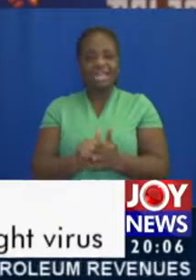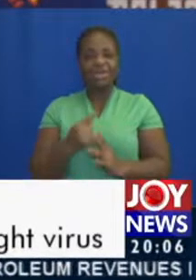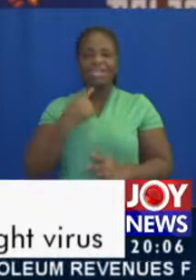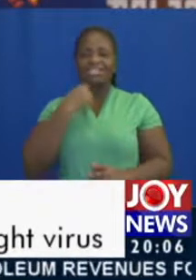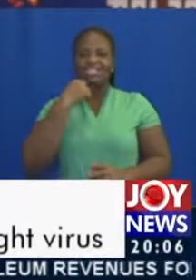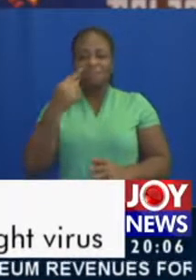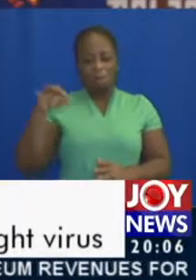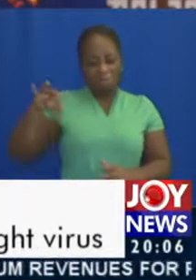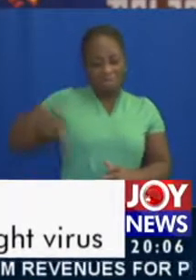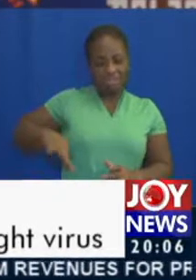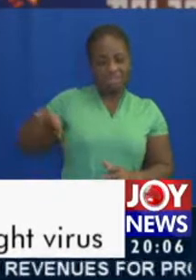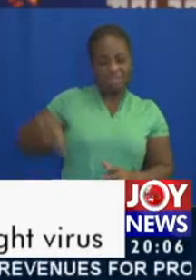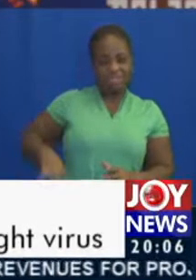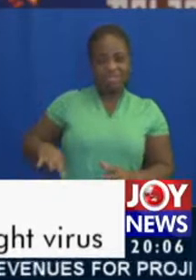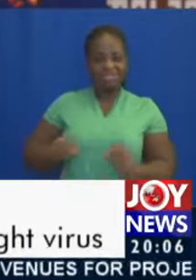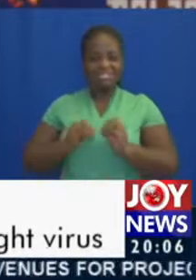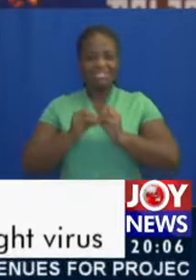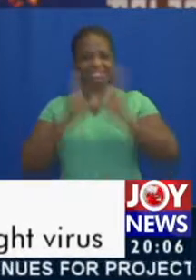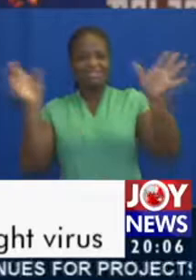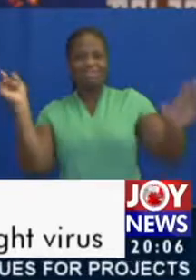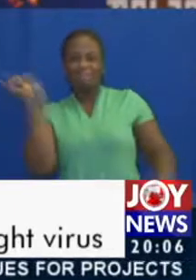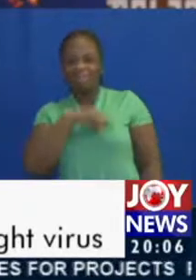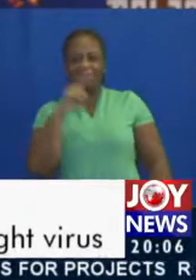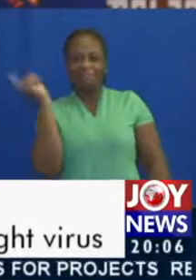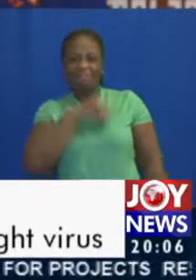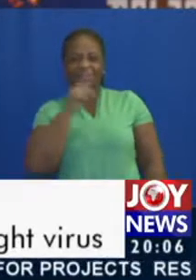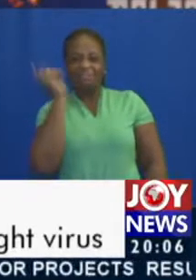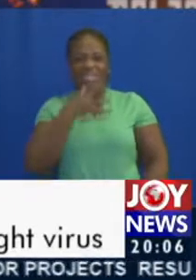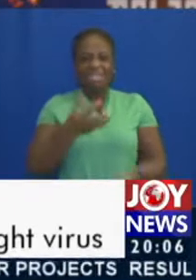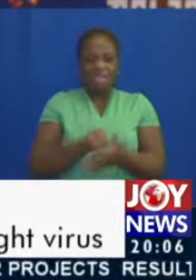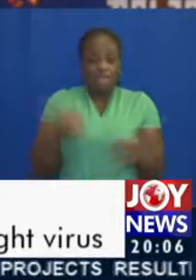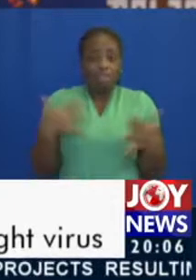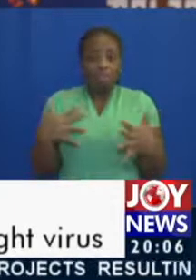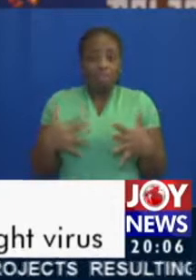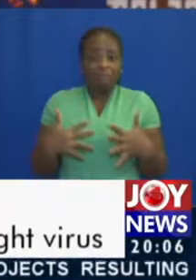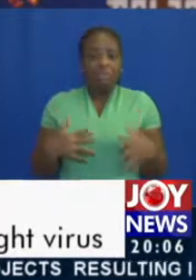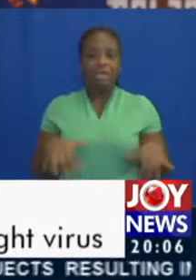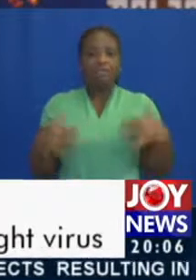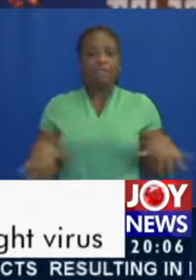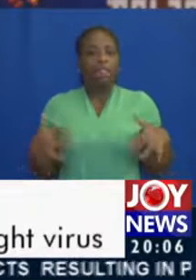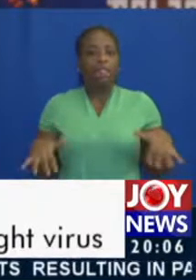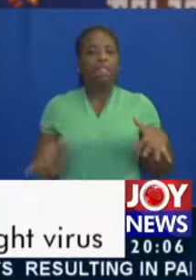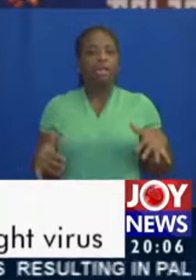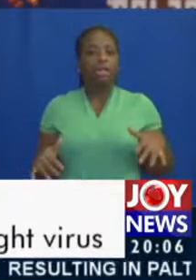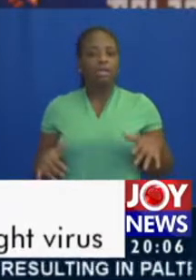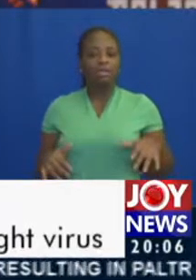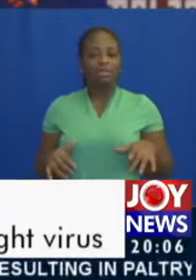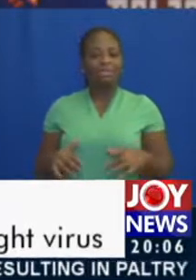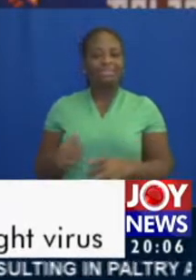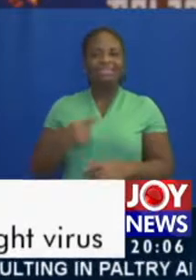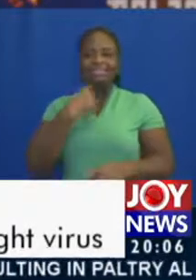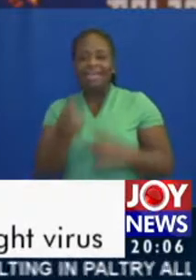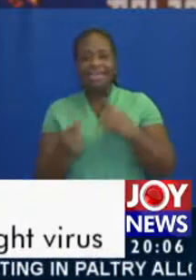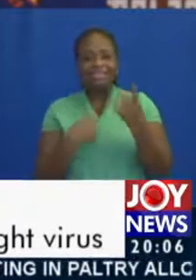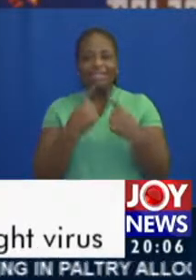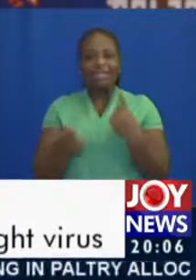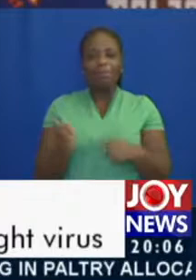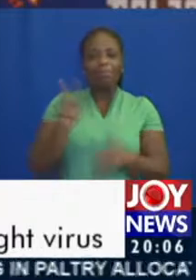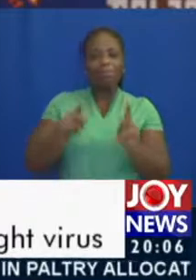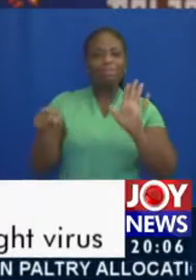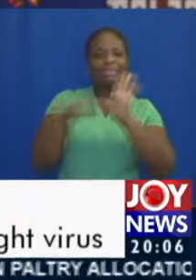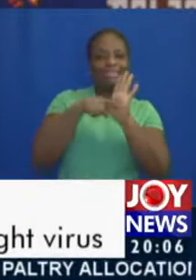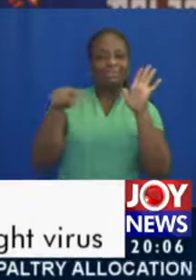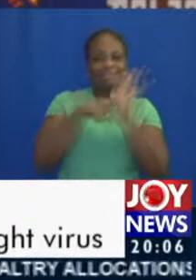profitable industry out of spreading falsehoods, fear, and panic, stoking divisive ethnic